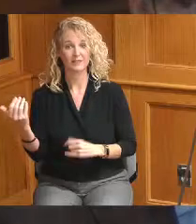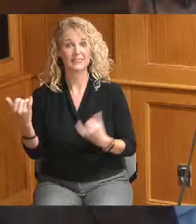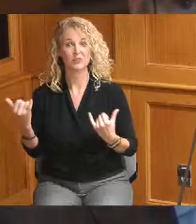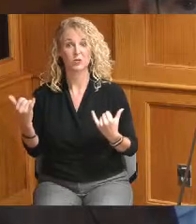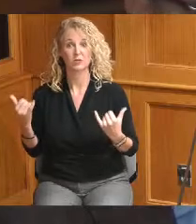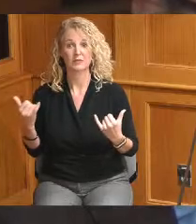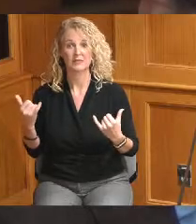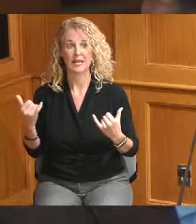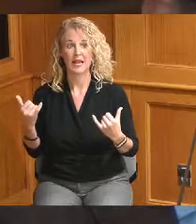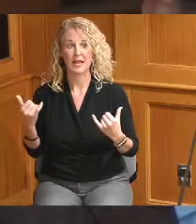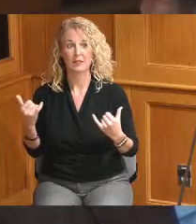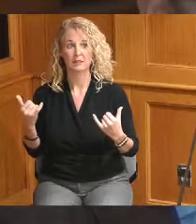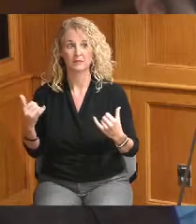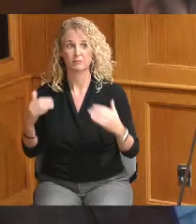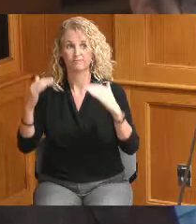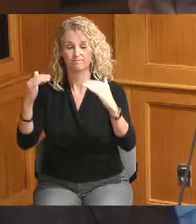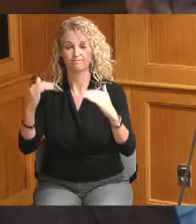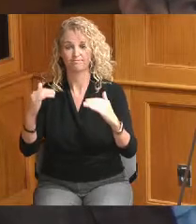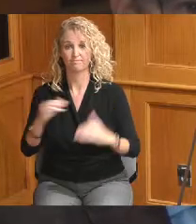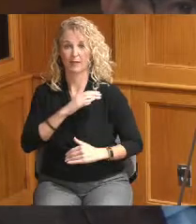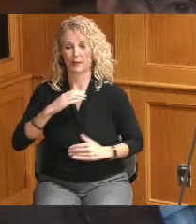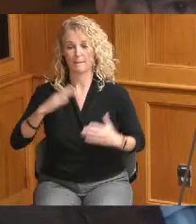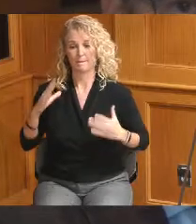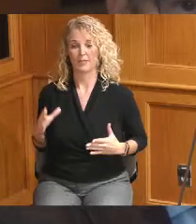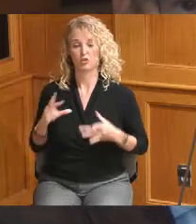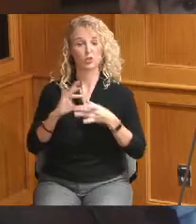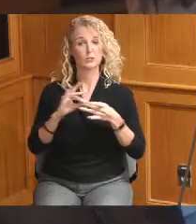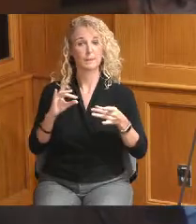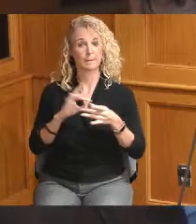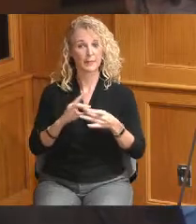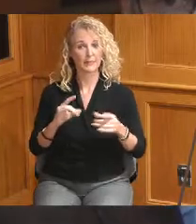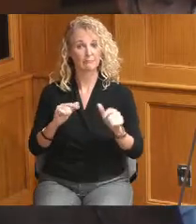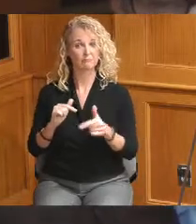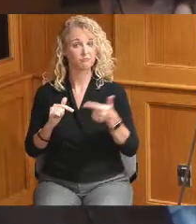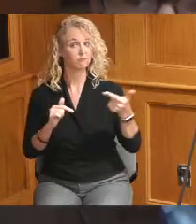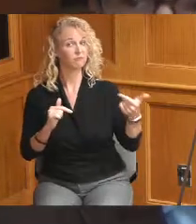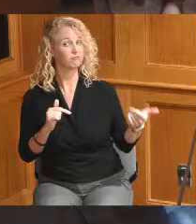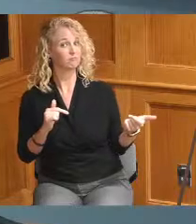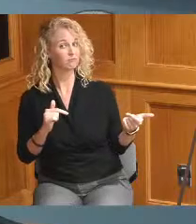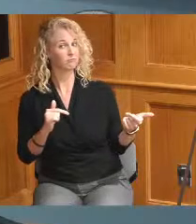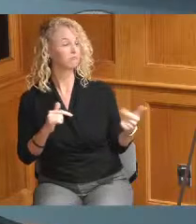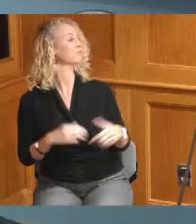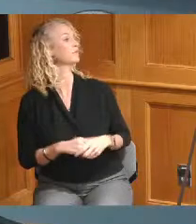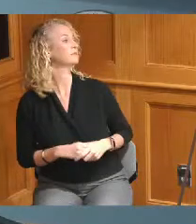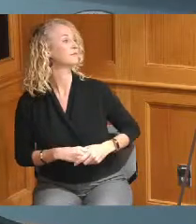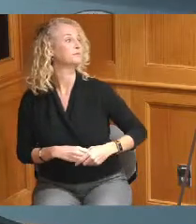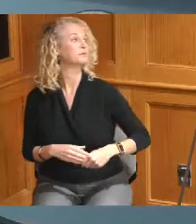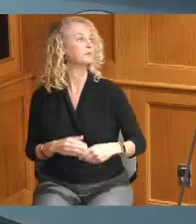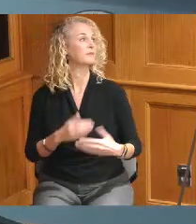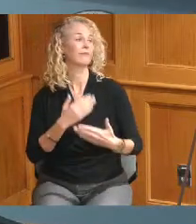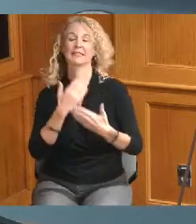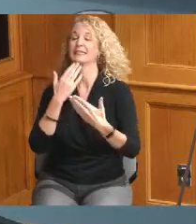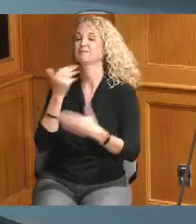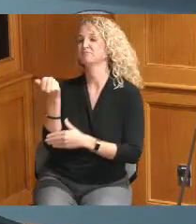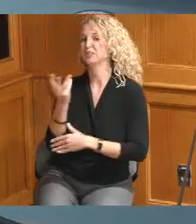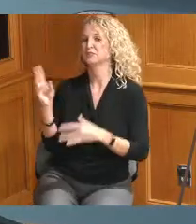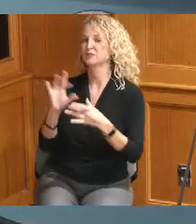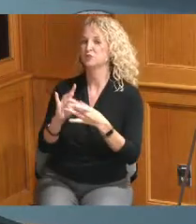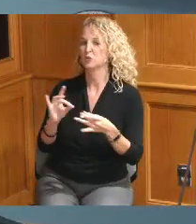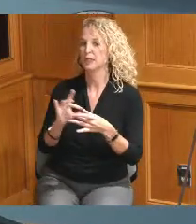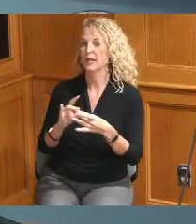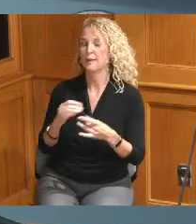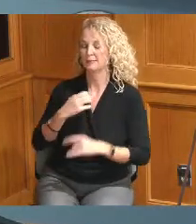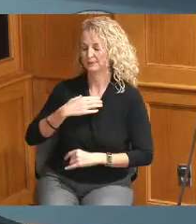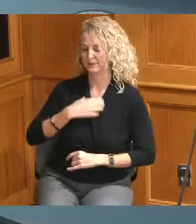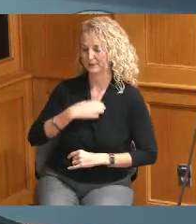right into the comments and motions of commissioners? And Commissioner Summerow-Dumas, we'll start with you. Thank you. Just a few comments.